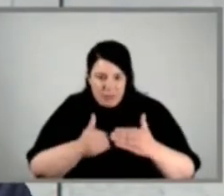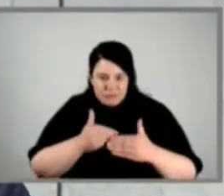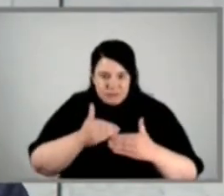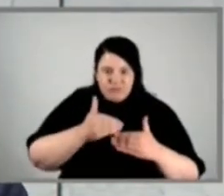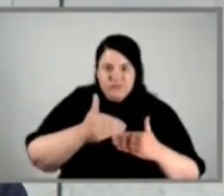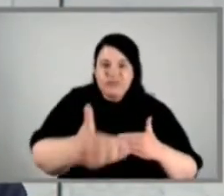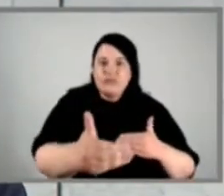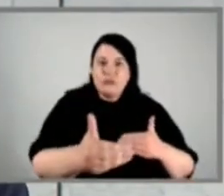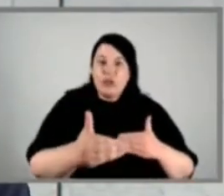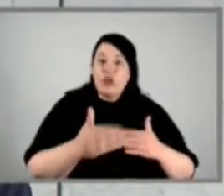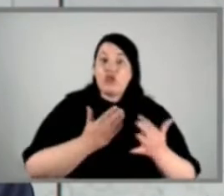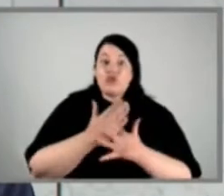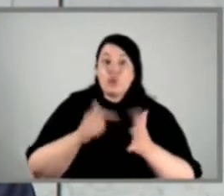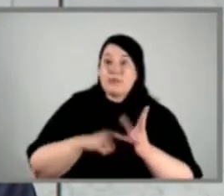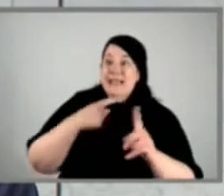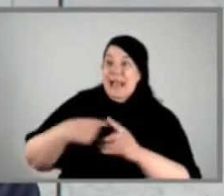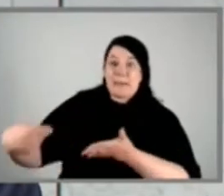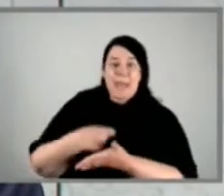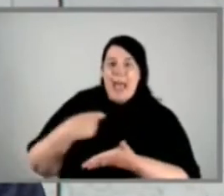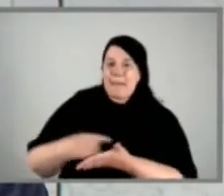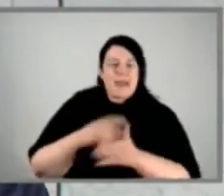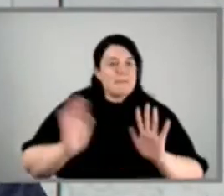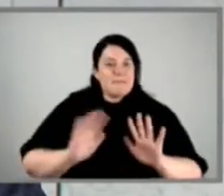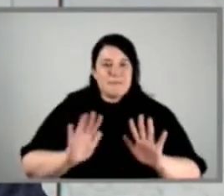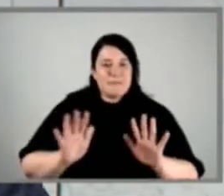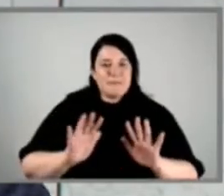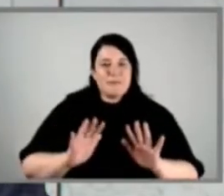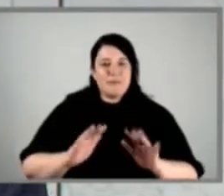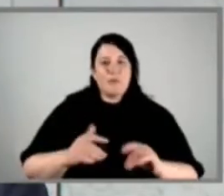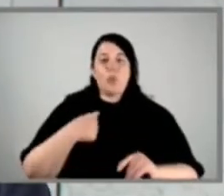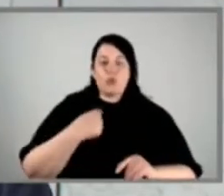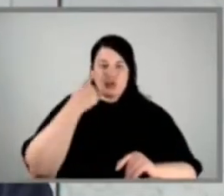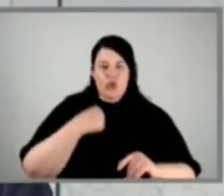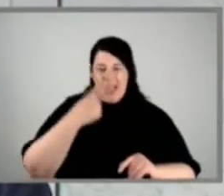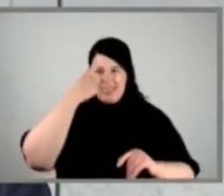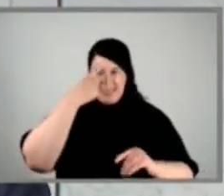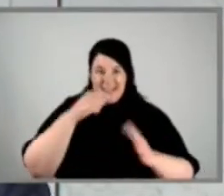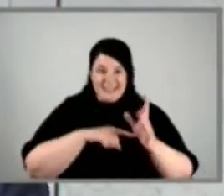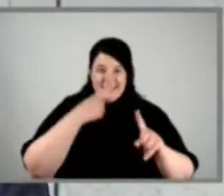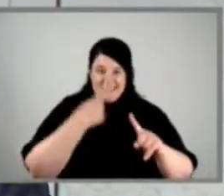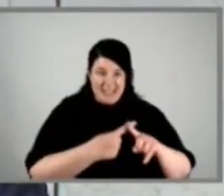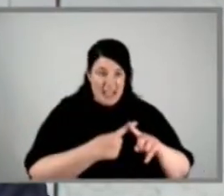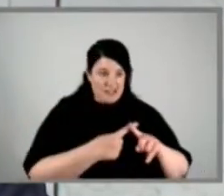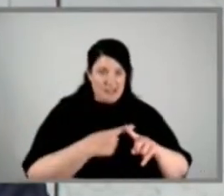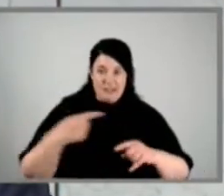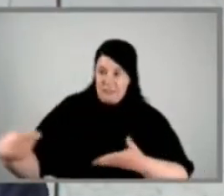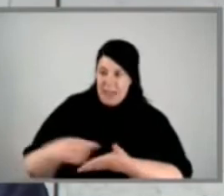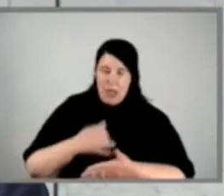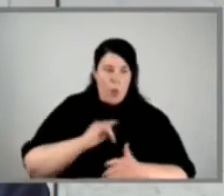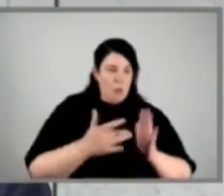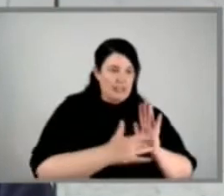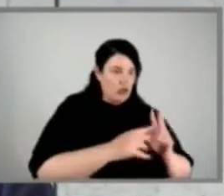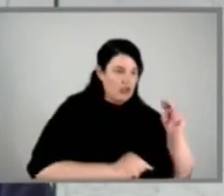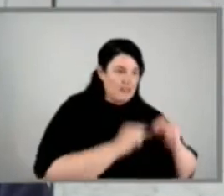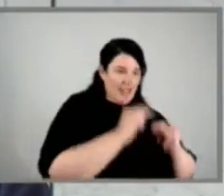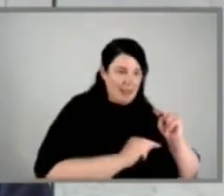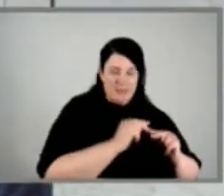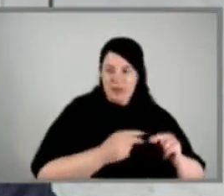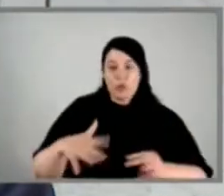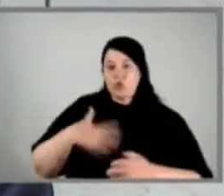taxation. See, if you can't get there by technology, you get there by taxes. And we are not going to get there by